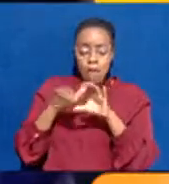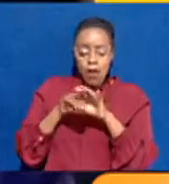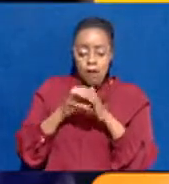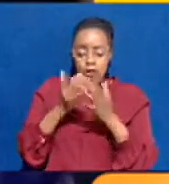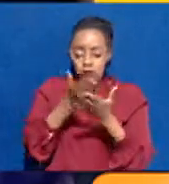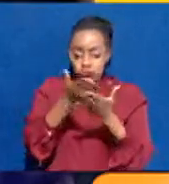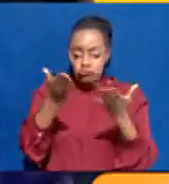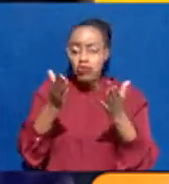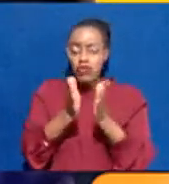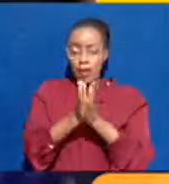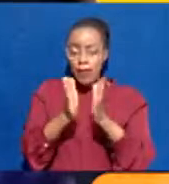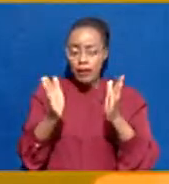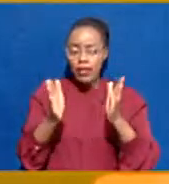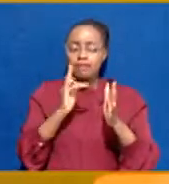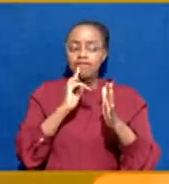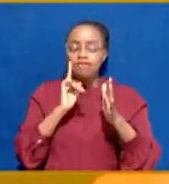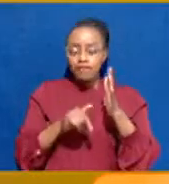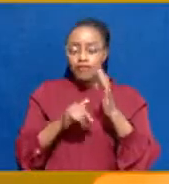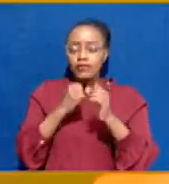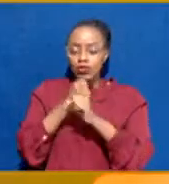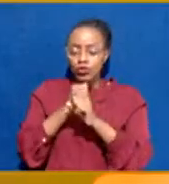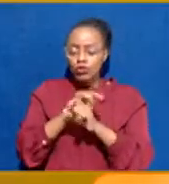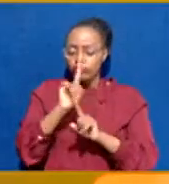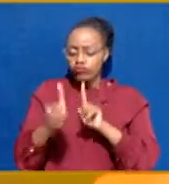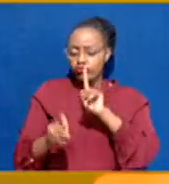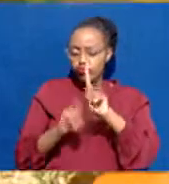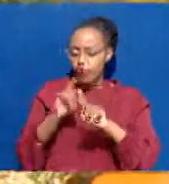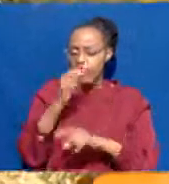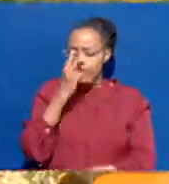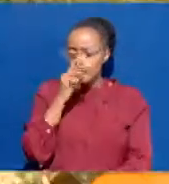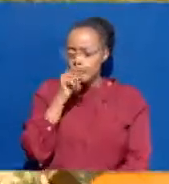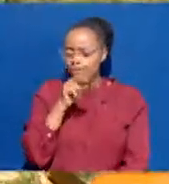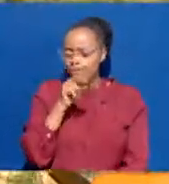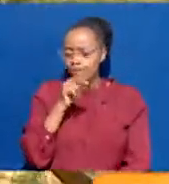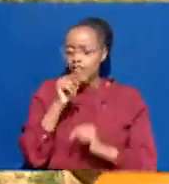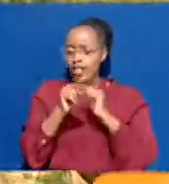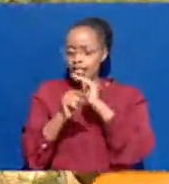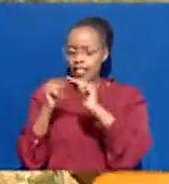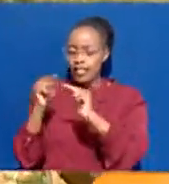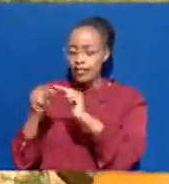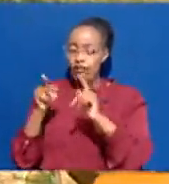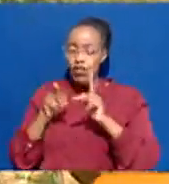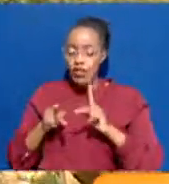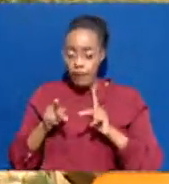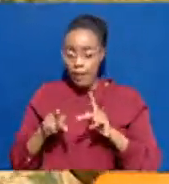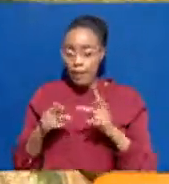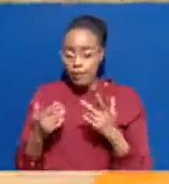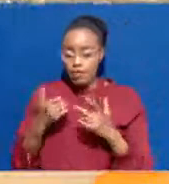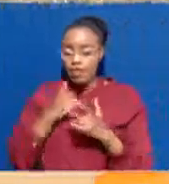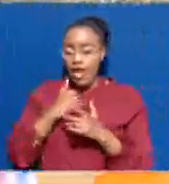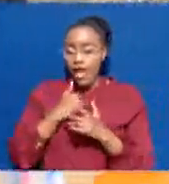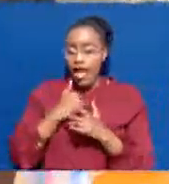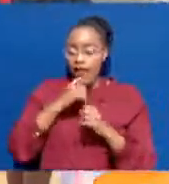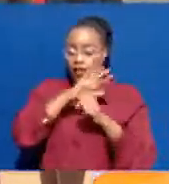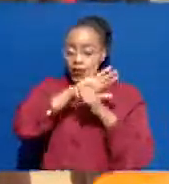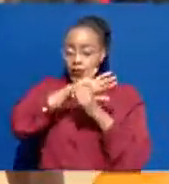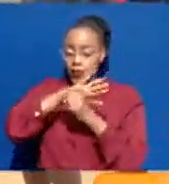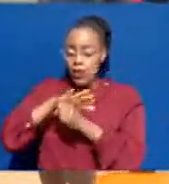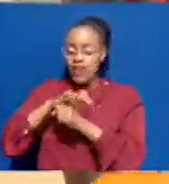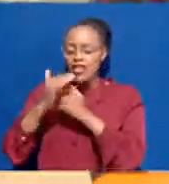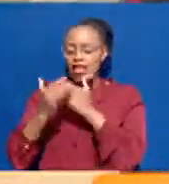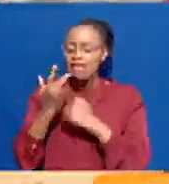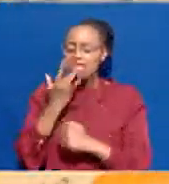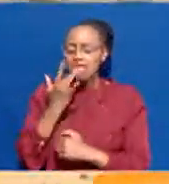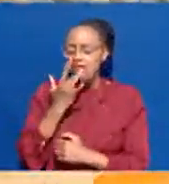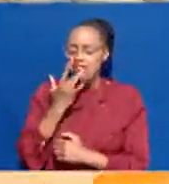The commission said it will conduct a probe into the alleged torture incidences of degrading and inhumane treatment